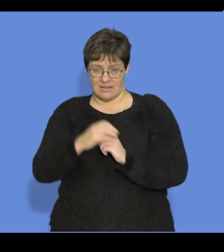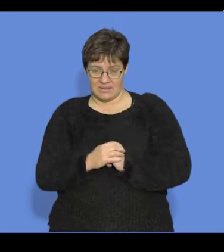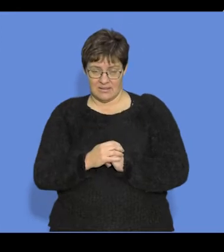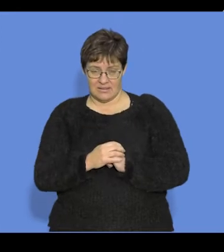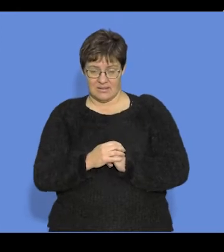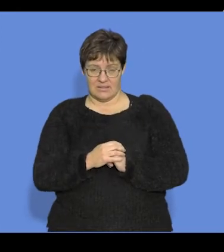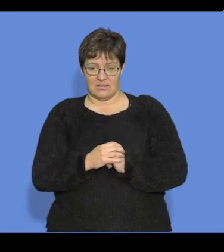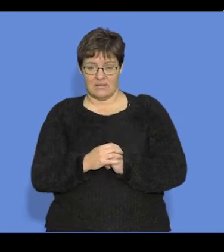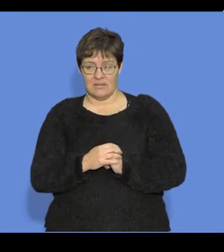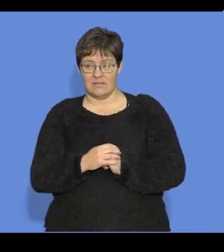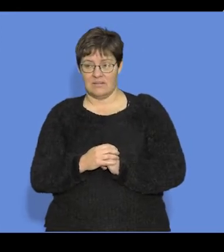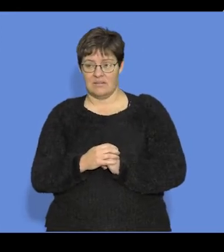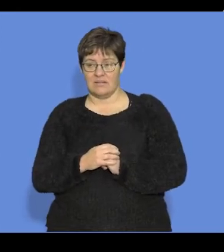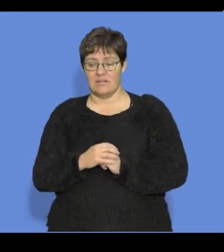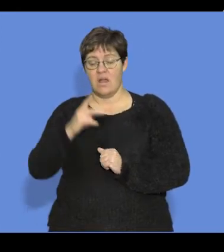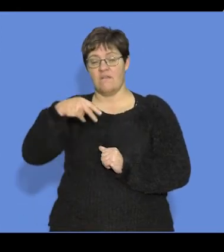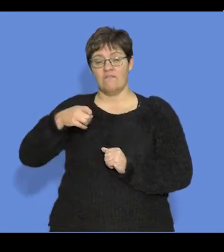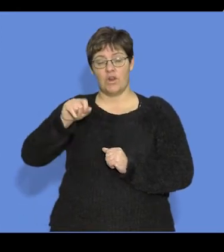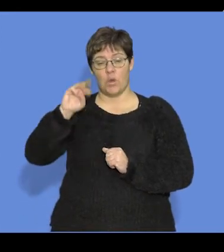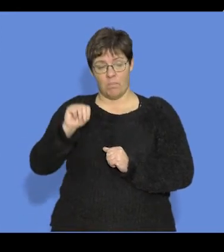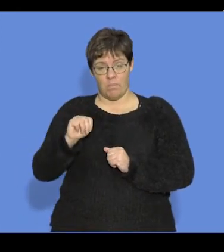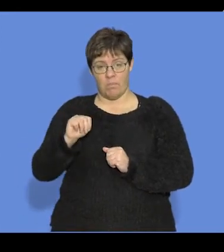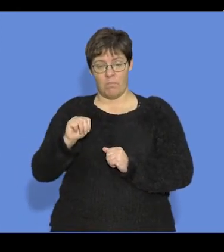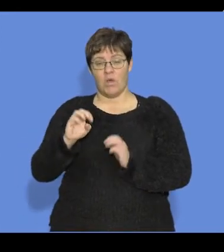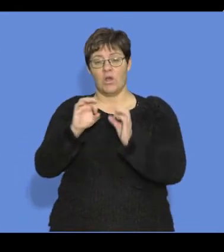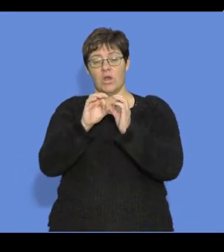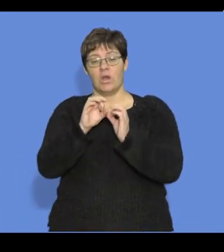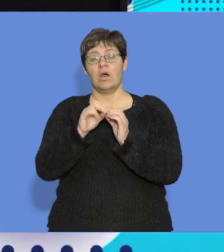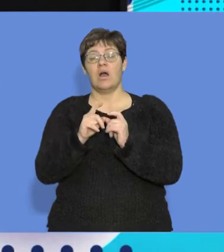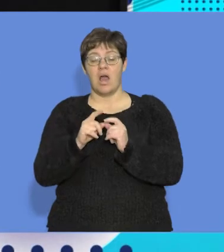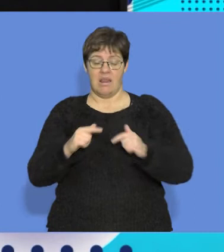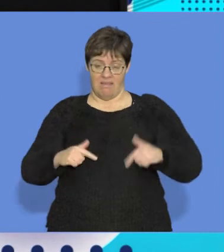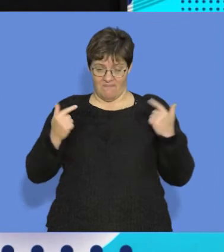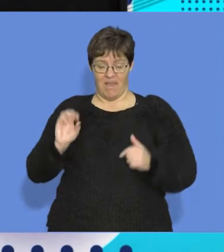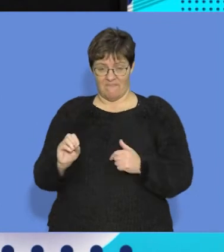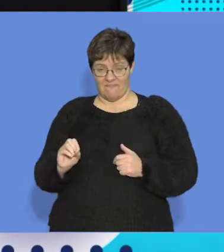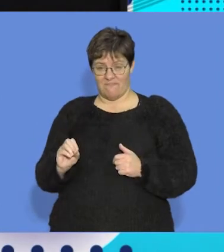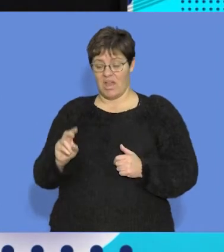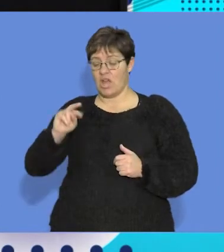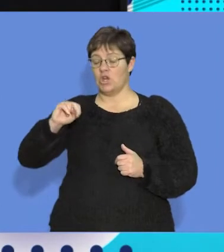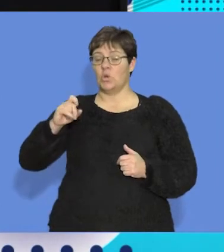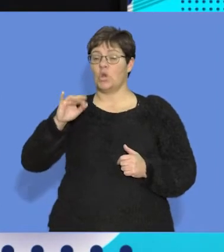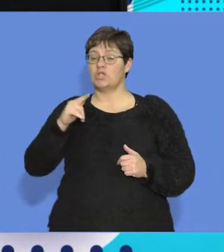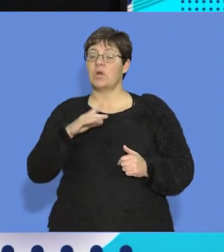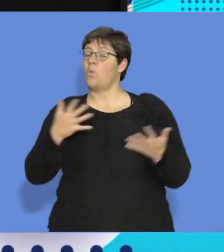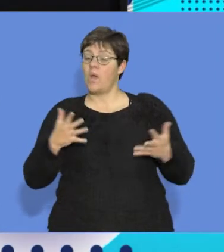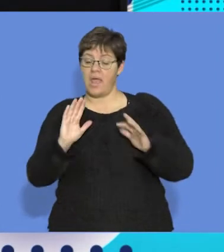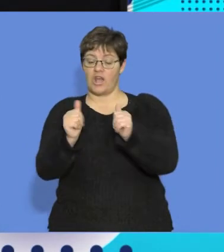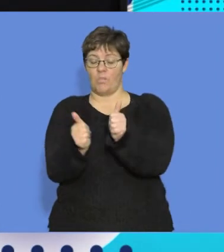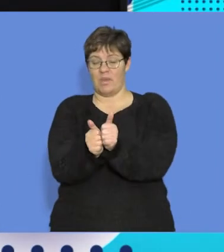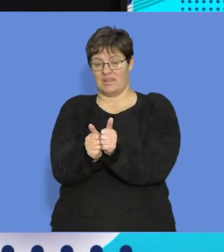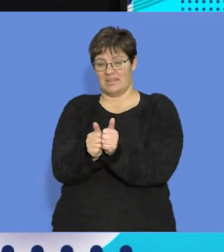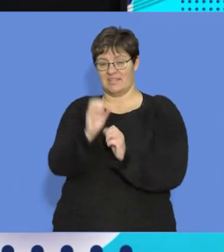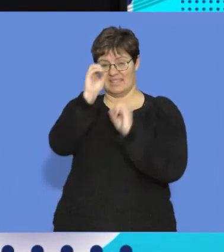Okay, so phloem sieve tubes are living. The nucleus that controls them is in the companion